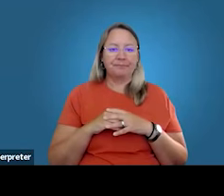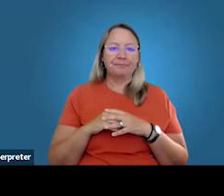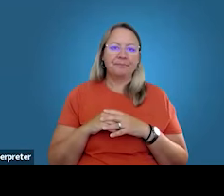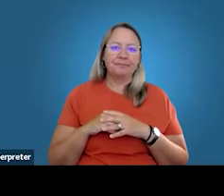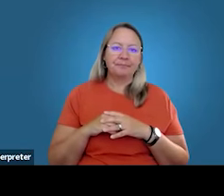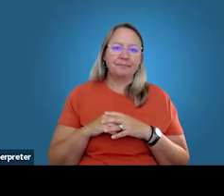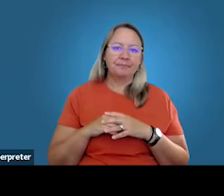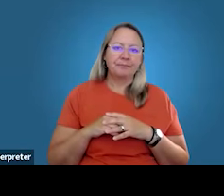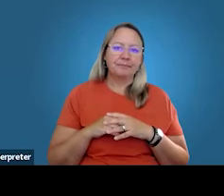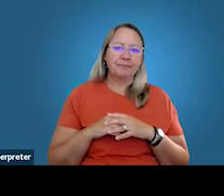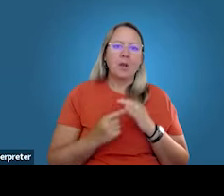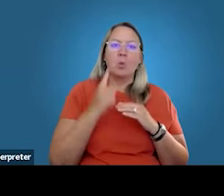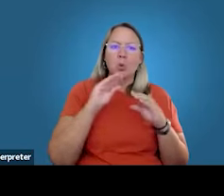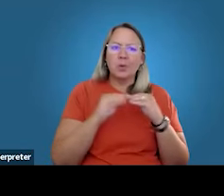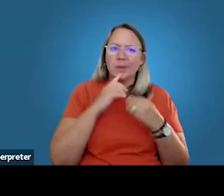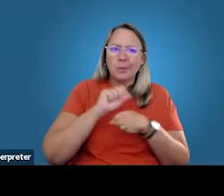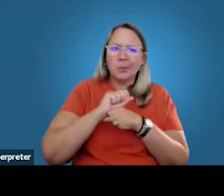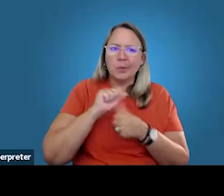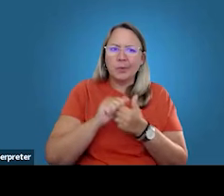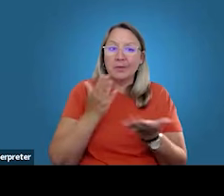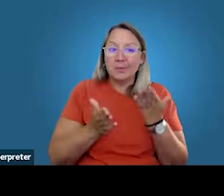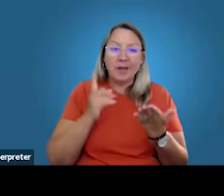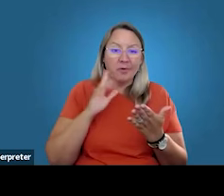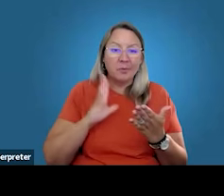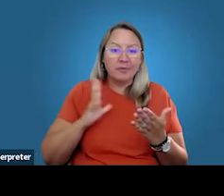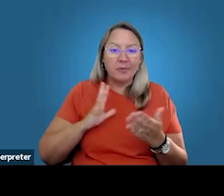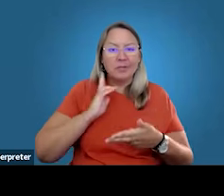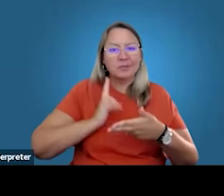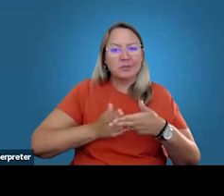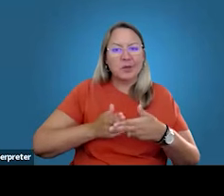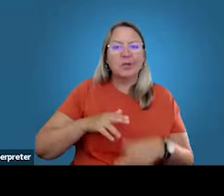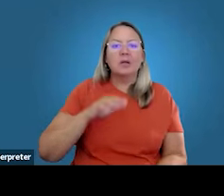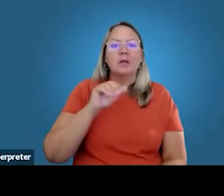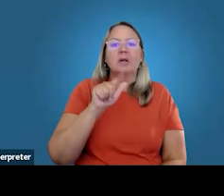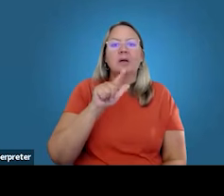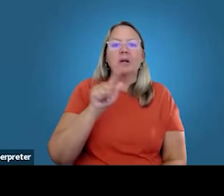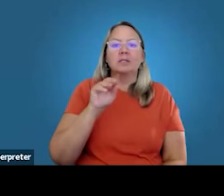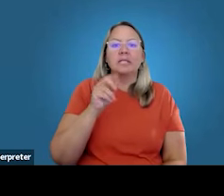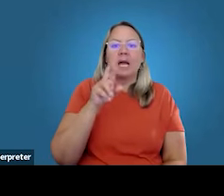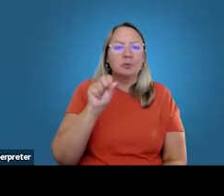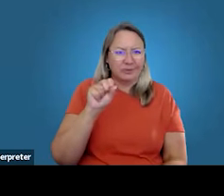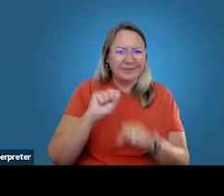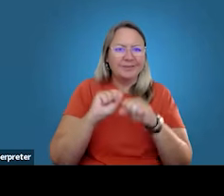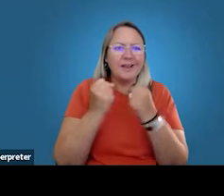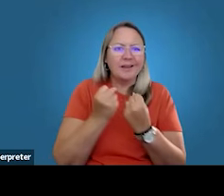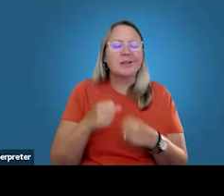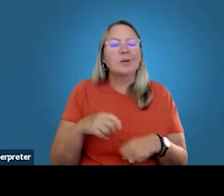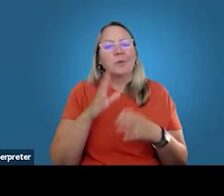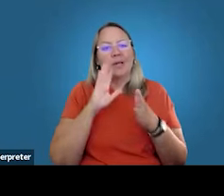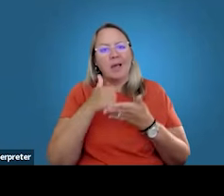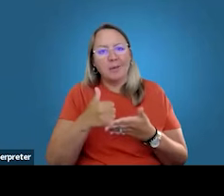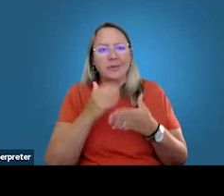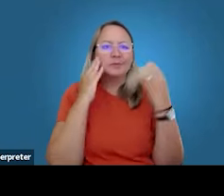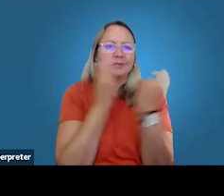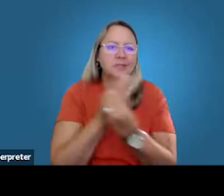to life slightly, one of the organisations that we work with that you may well have heard of is the Alzheimer's Society. So we helped them develop their story, their new